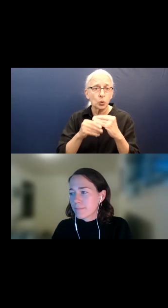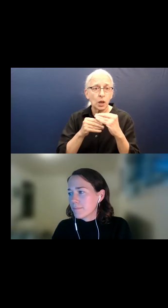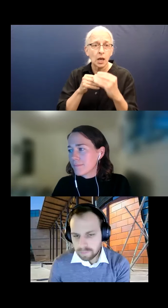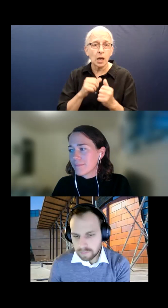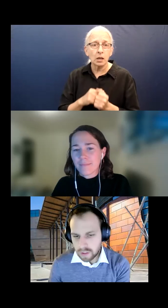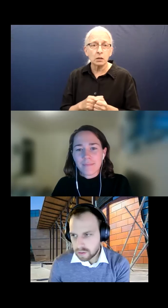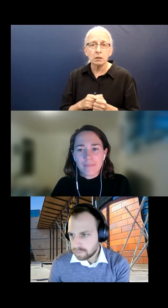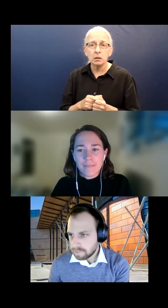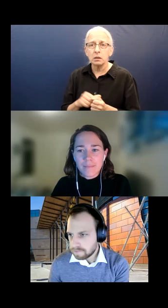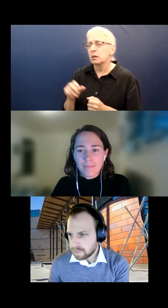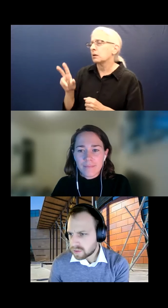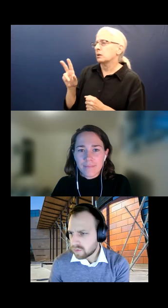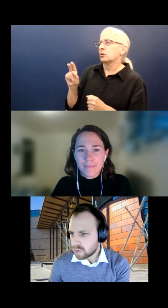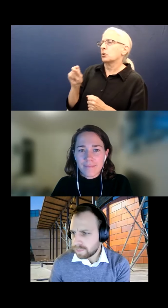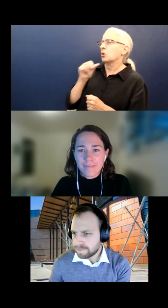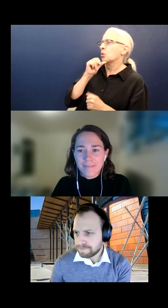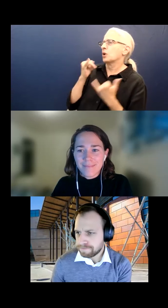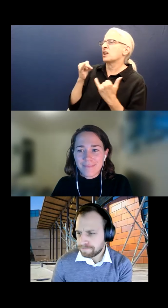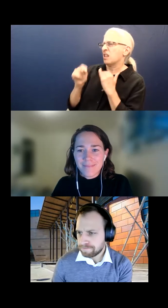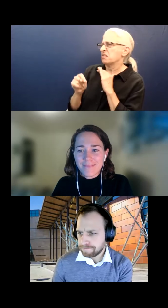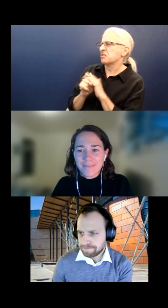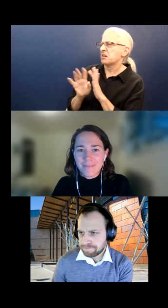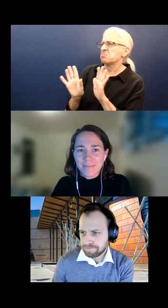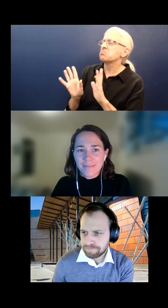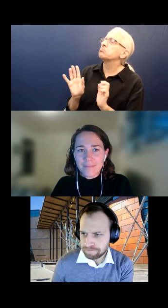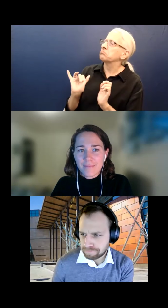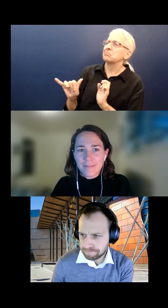Not at this time. It was covered well.